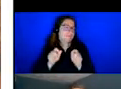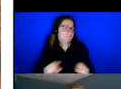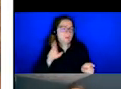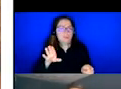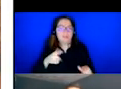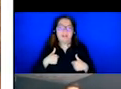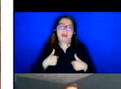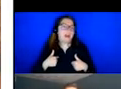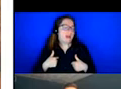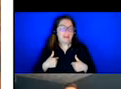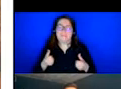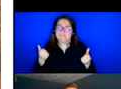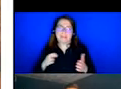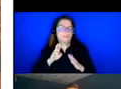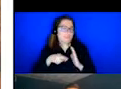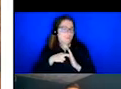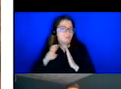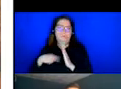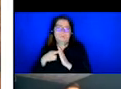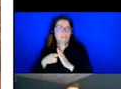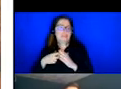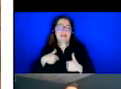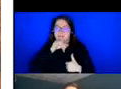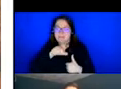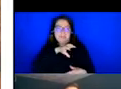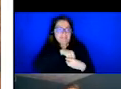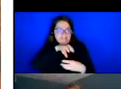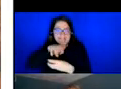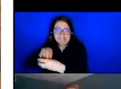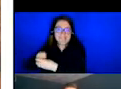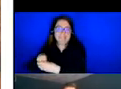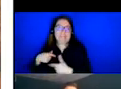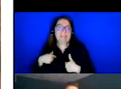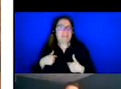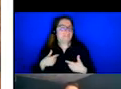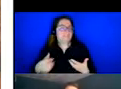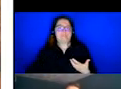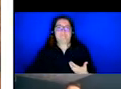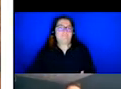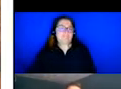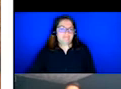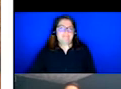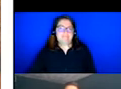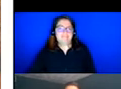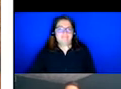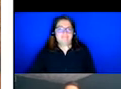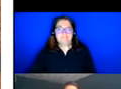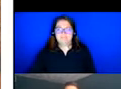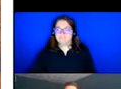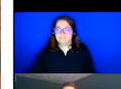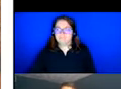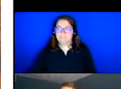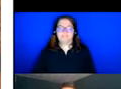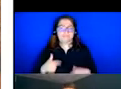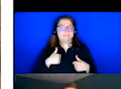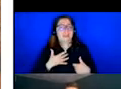I mostly just say this as well, just to be able to connect with many of you who are either in